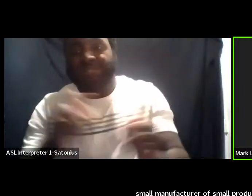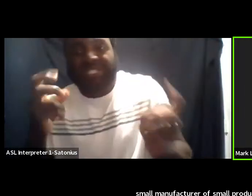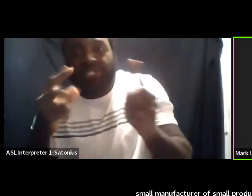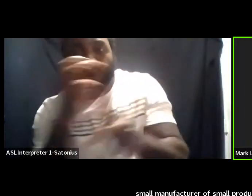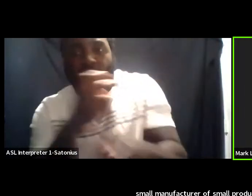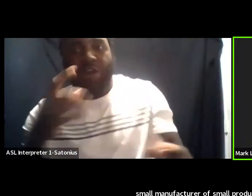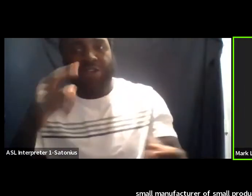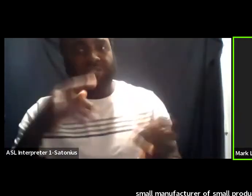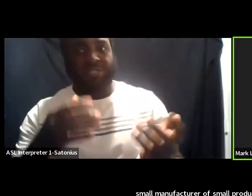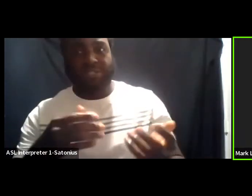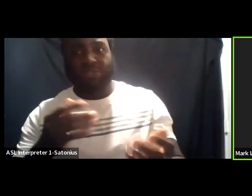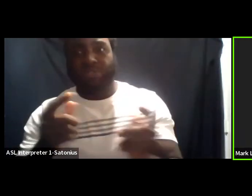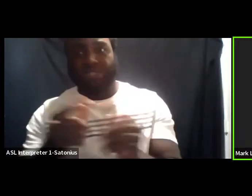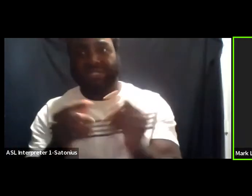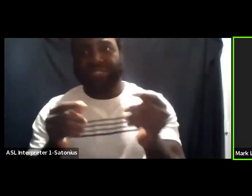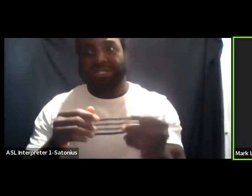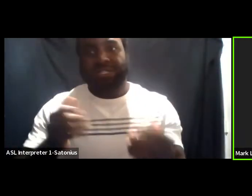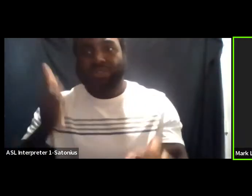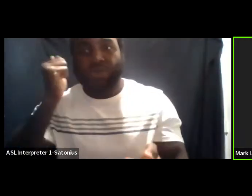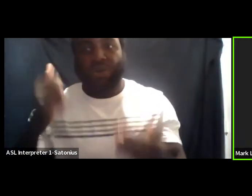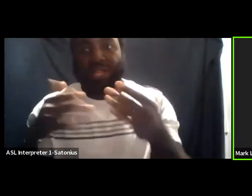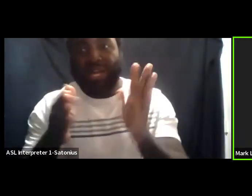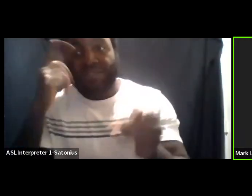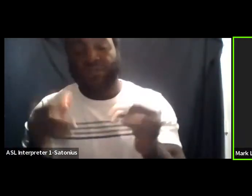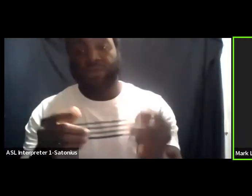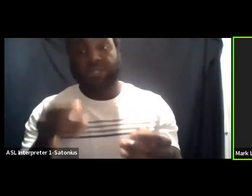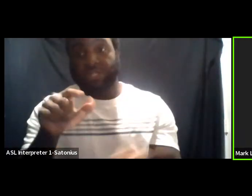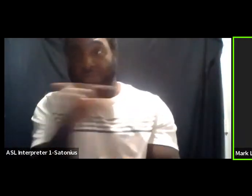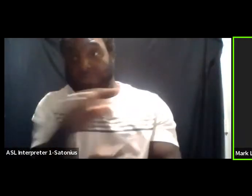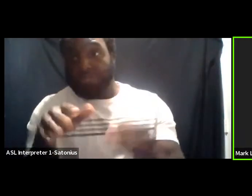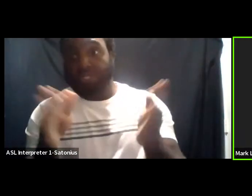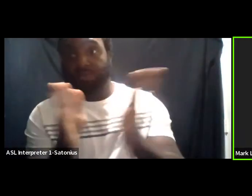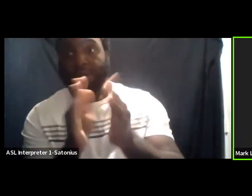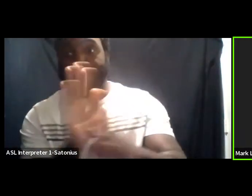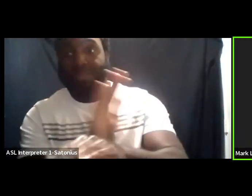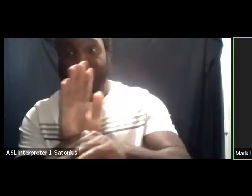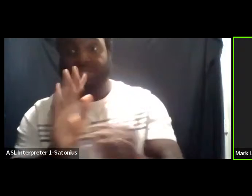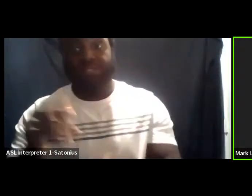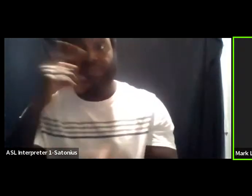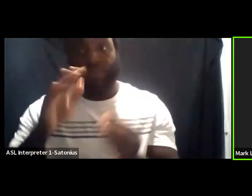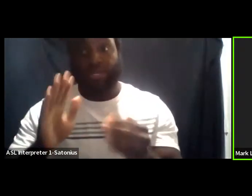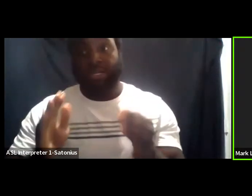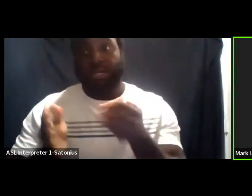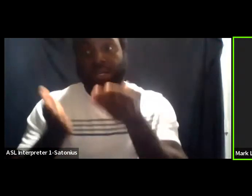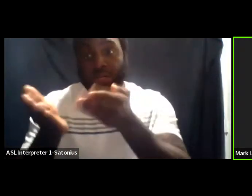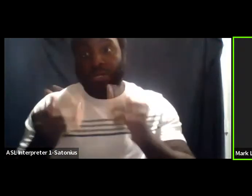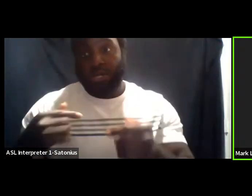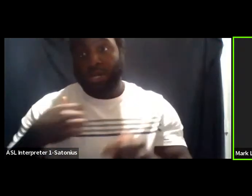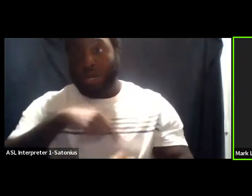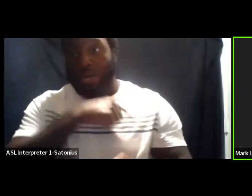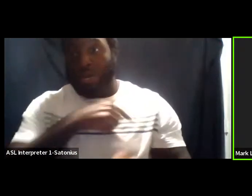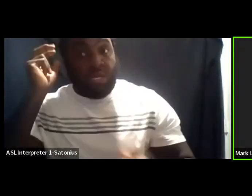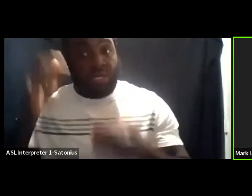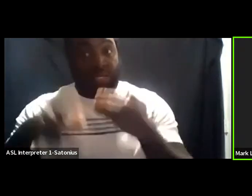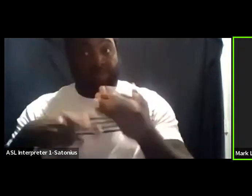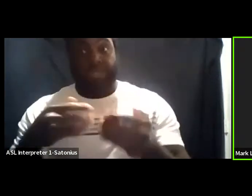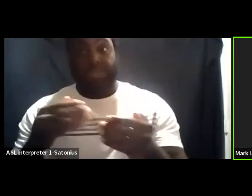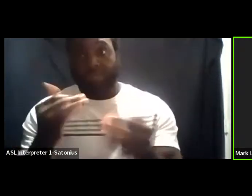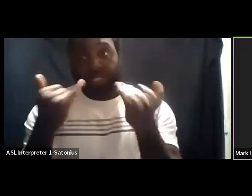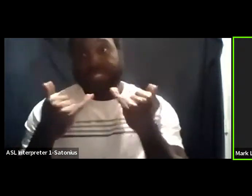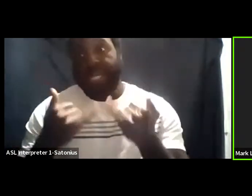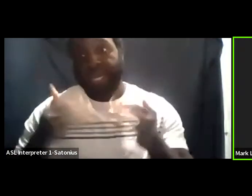way for those kinds of small businesses. And the proposals that we're hearing about today would do that.